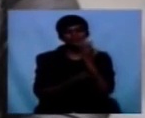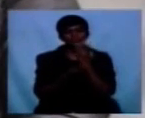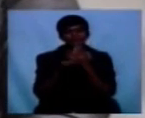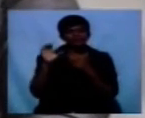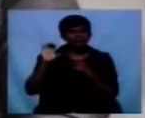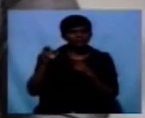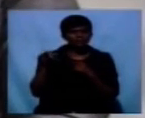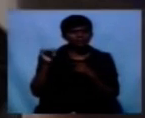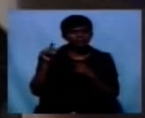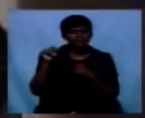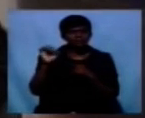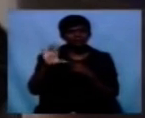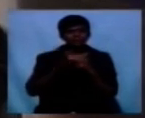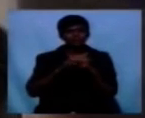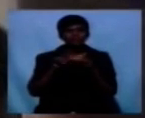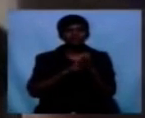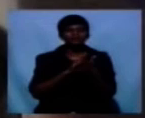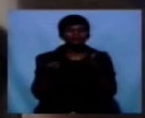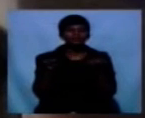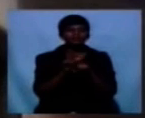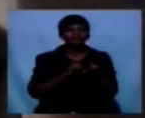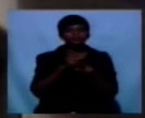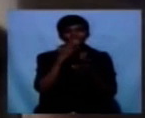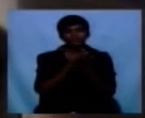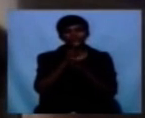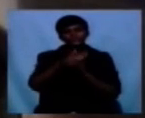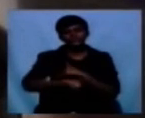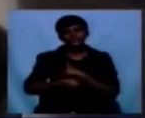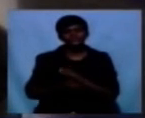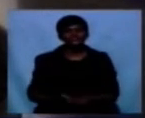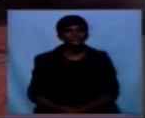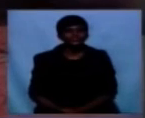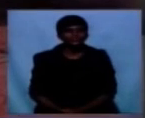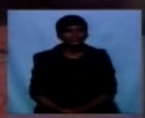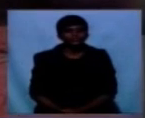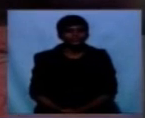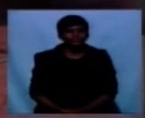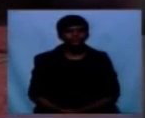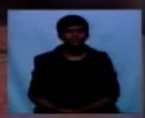Mr. Ronald Chitotela. I'll be back next week at the same time. Pleasant viewing.